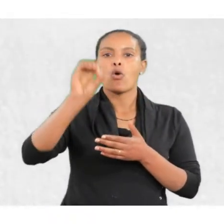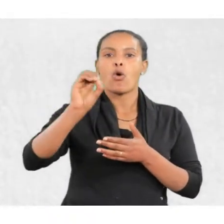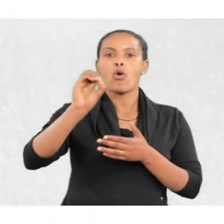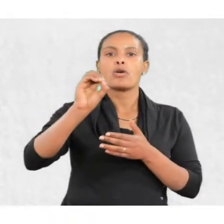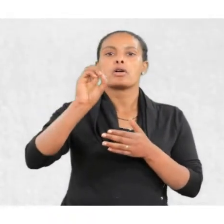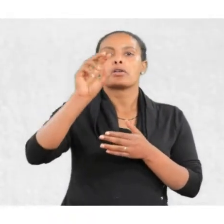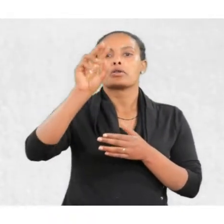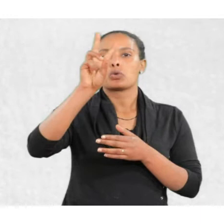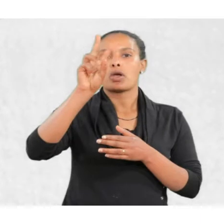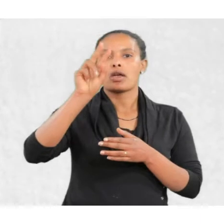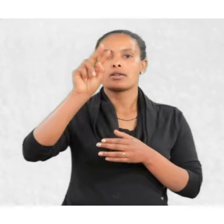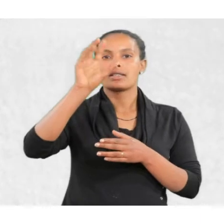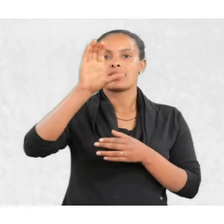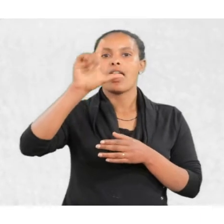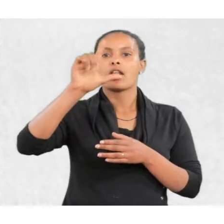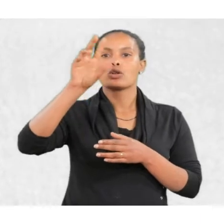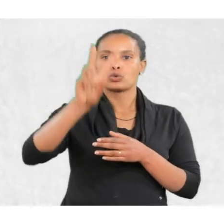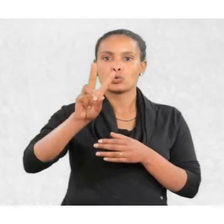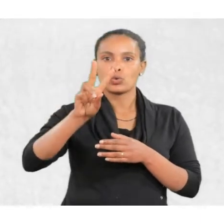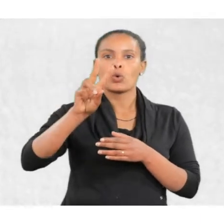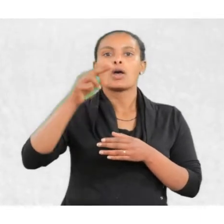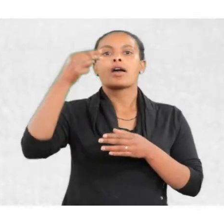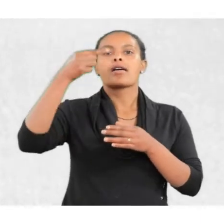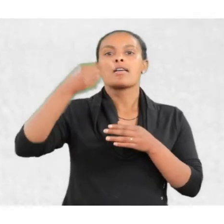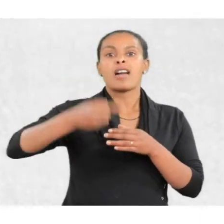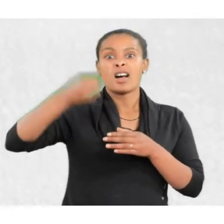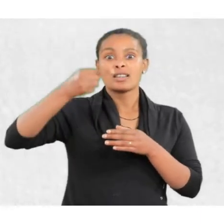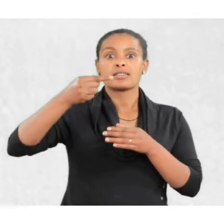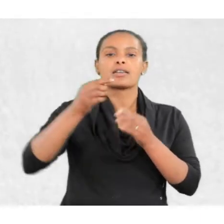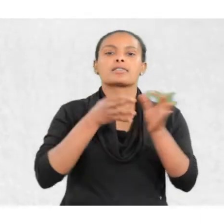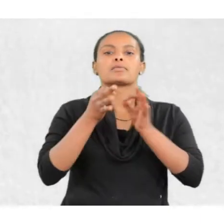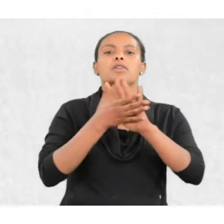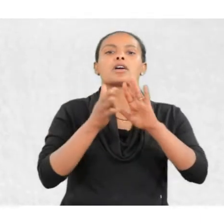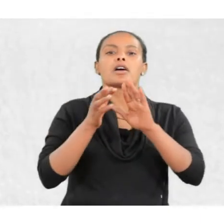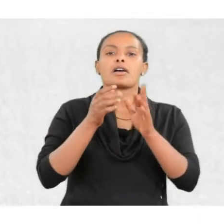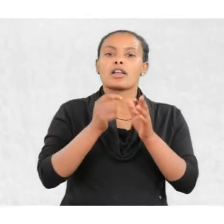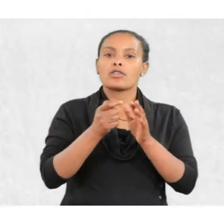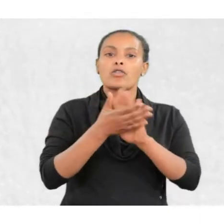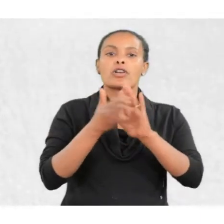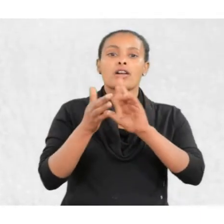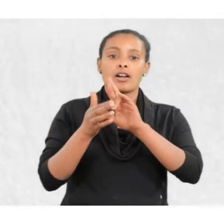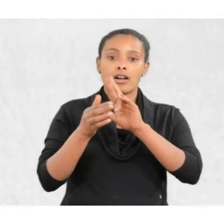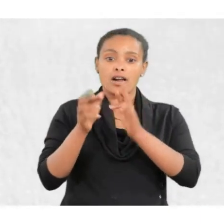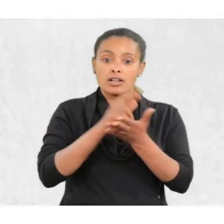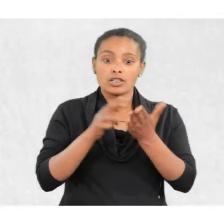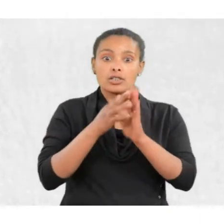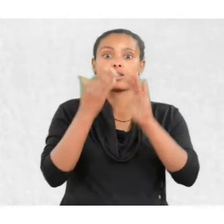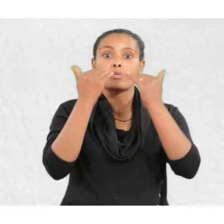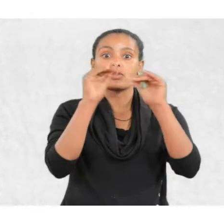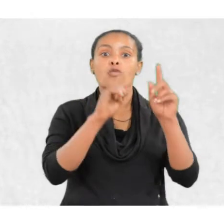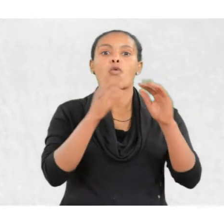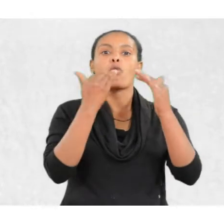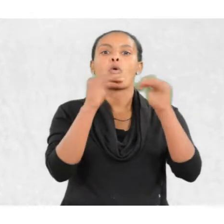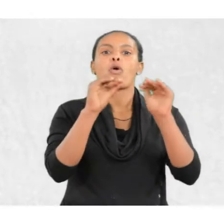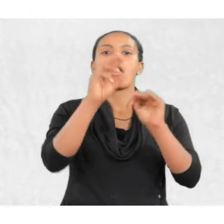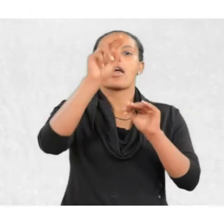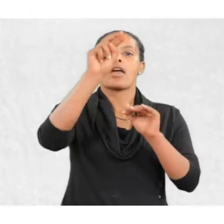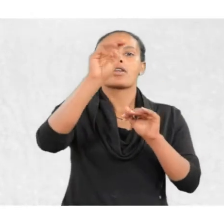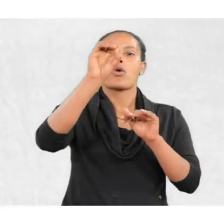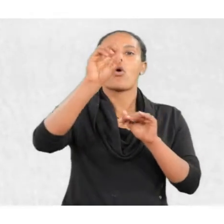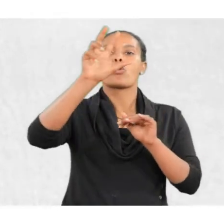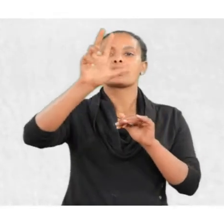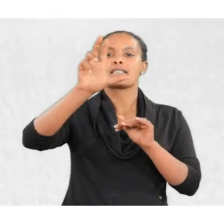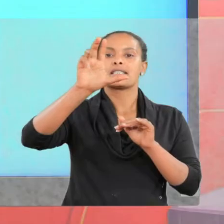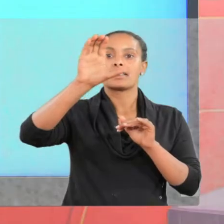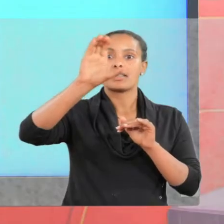2NO gas plus Cl2 gas, M. Express the rate of reaction in terms of concentration of